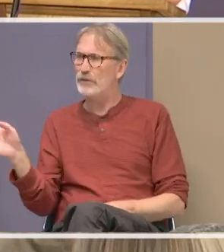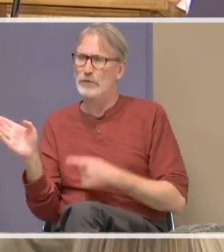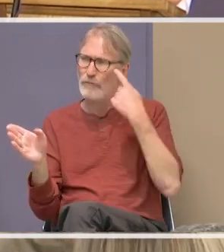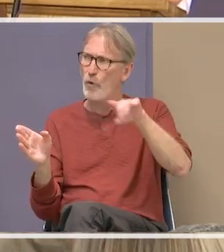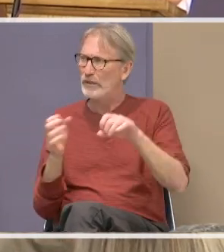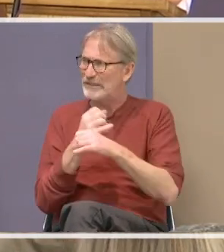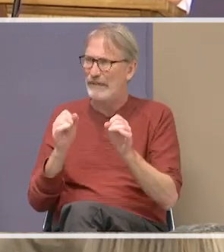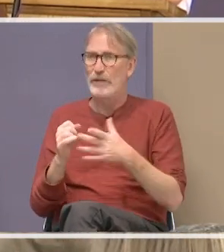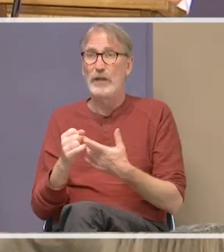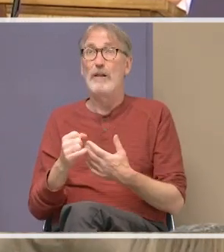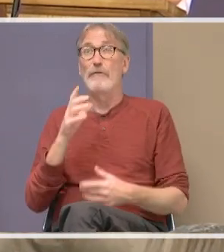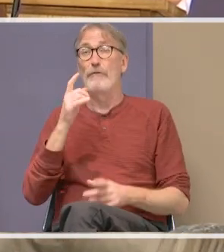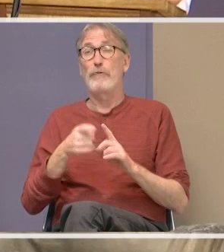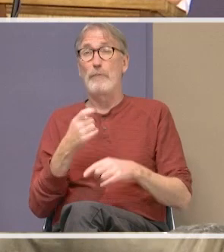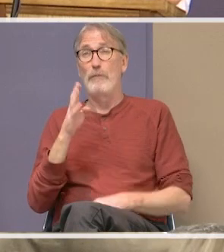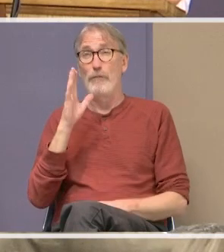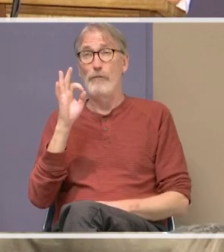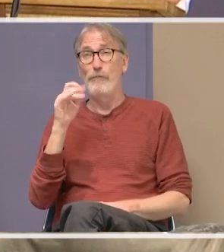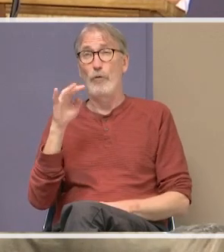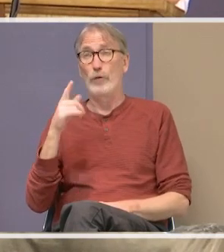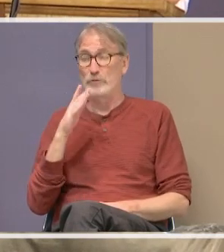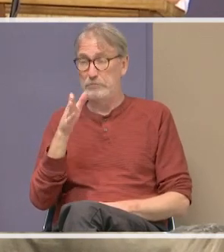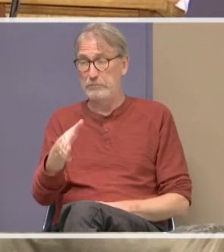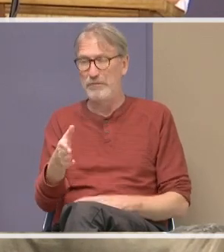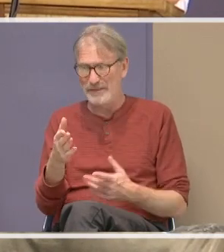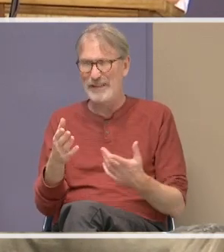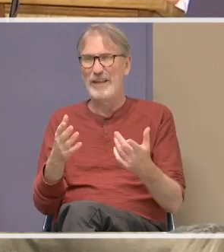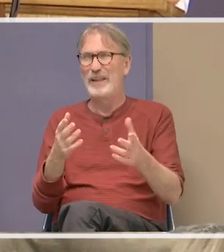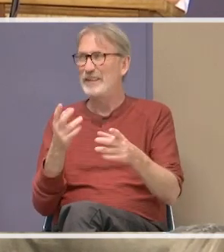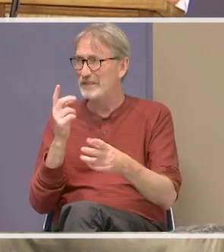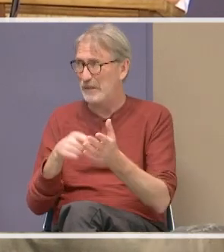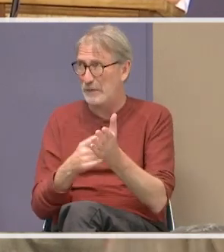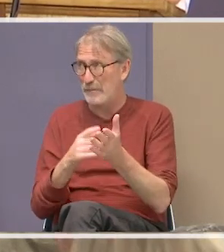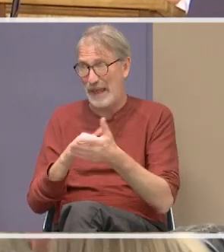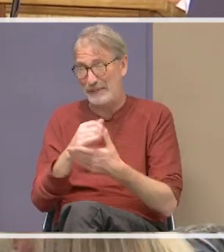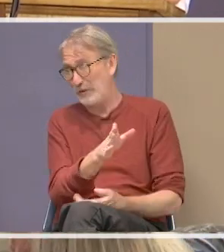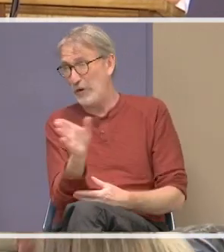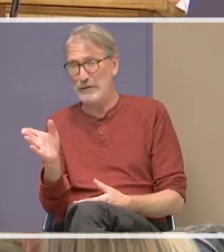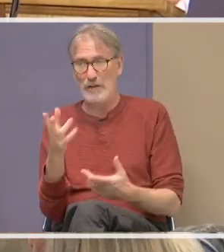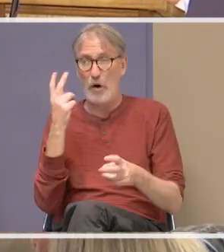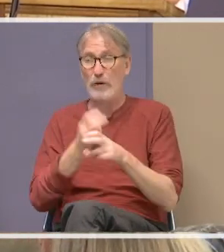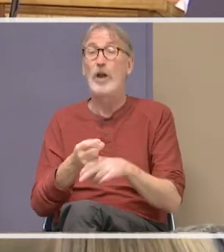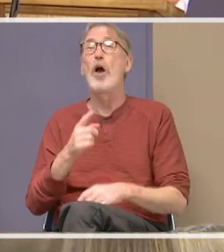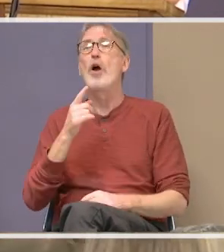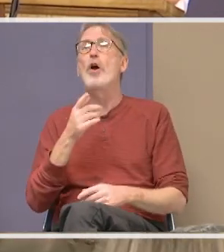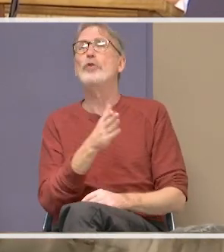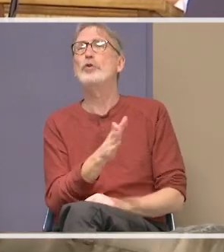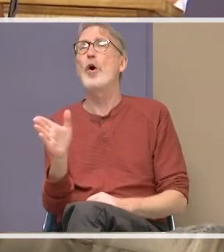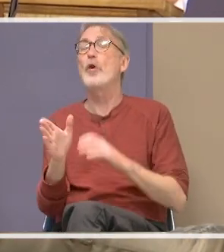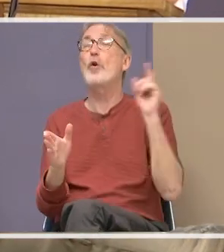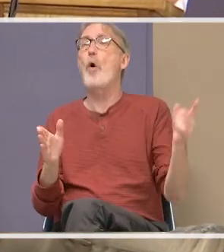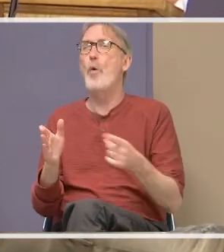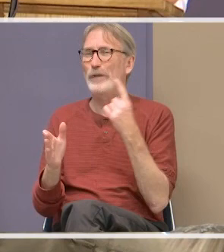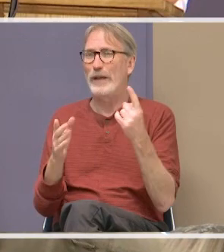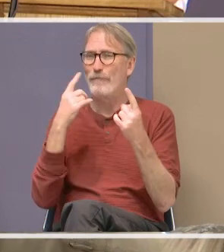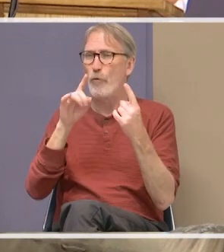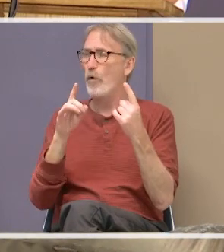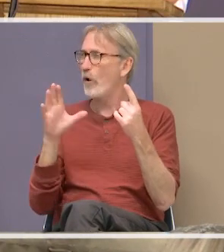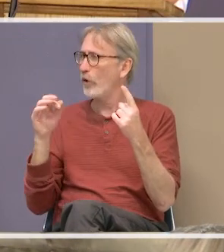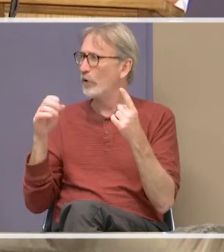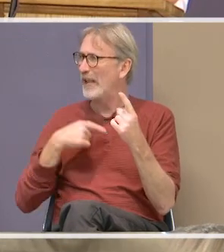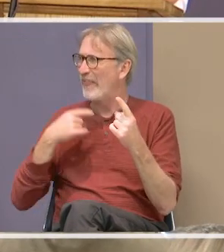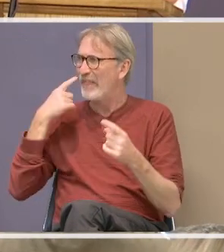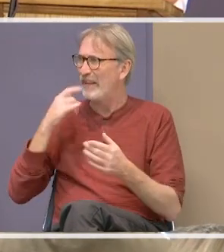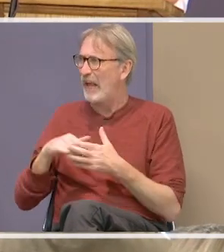making a turn, it's really gets challenging. So if there can be a turn-only time when cars can turn, that I think